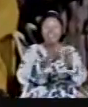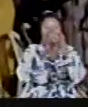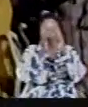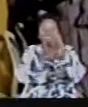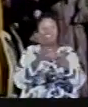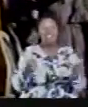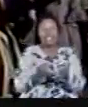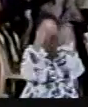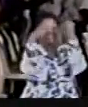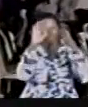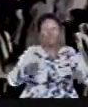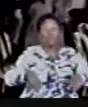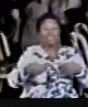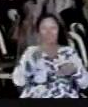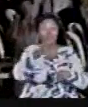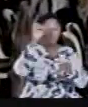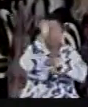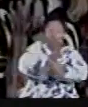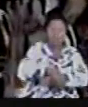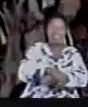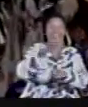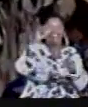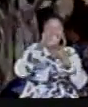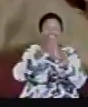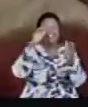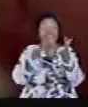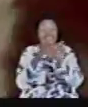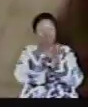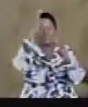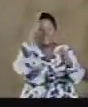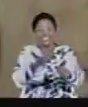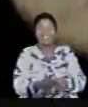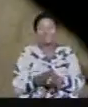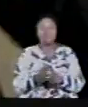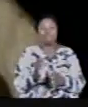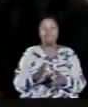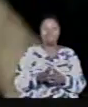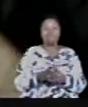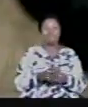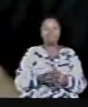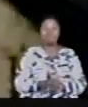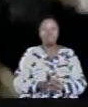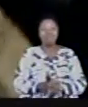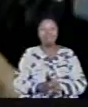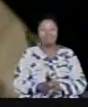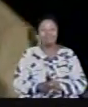life, you conquer in Jesus' name.